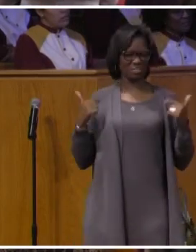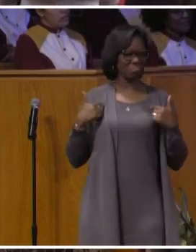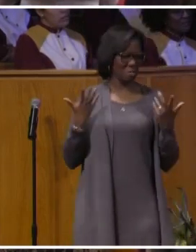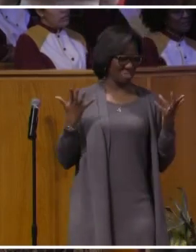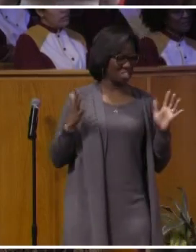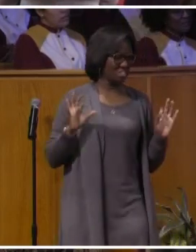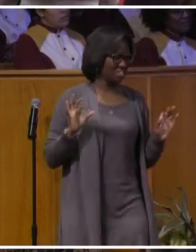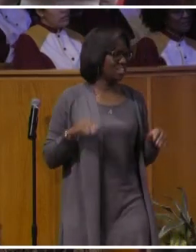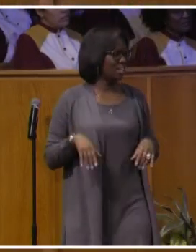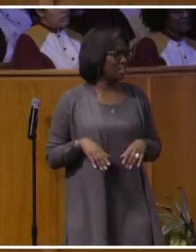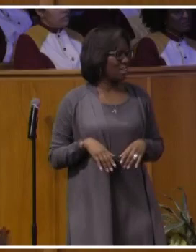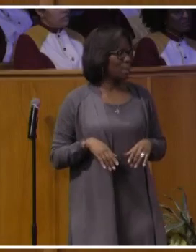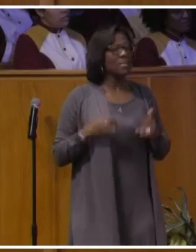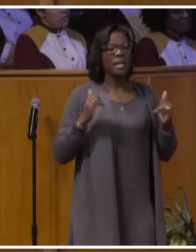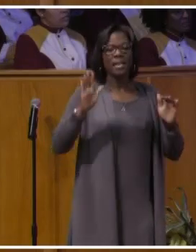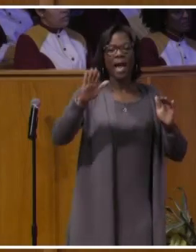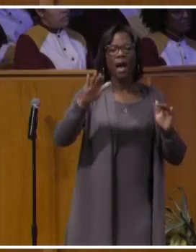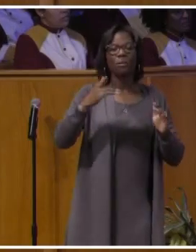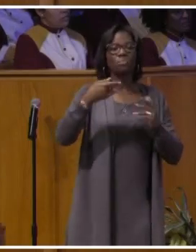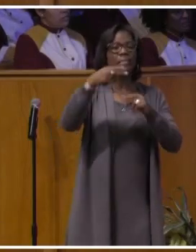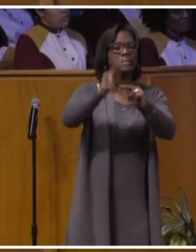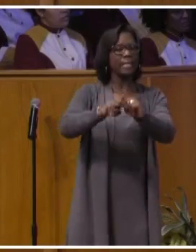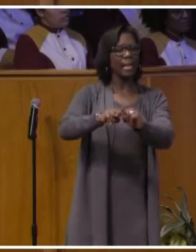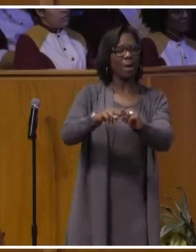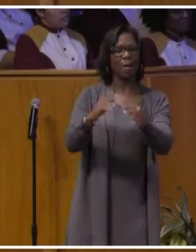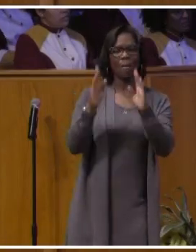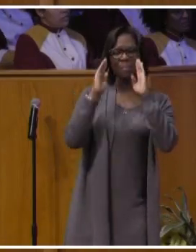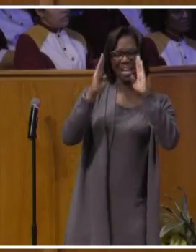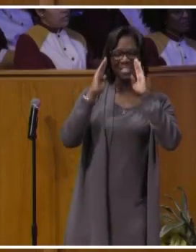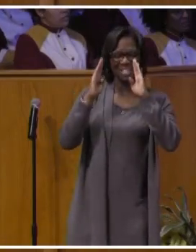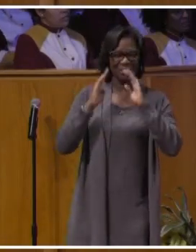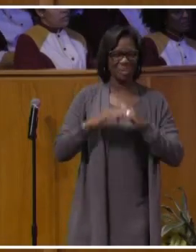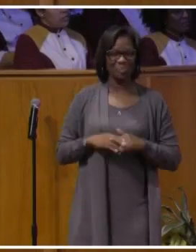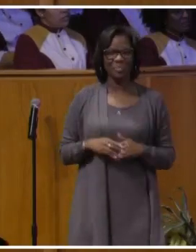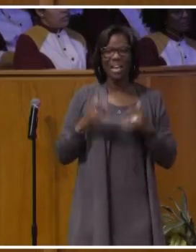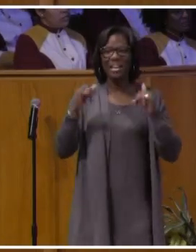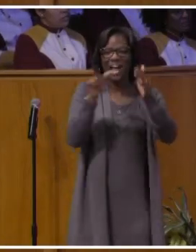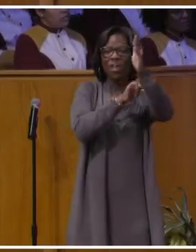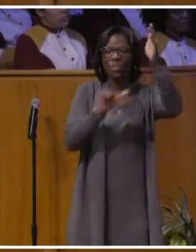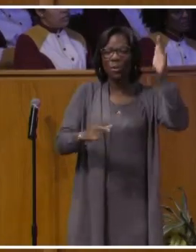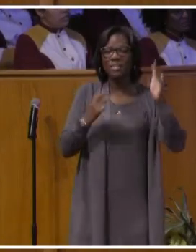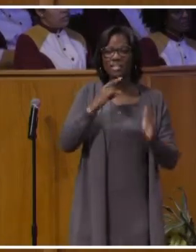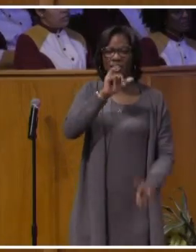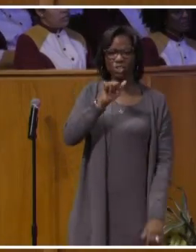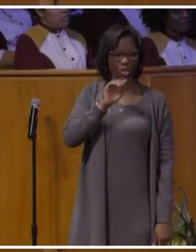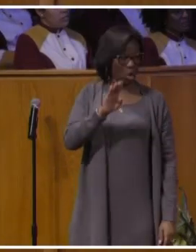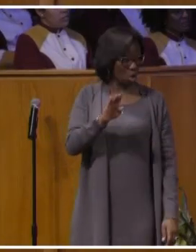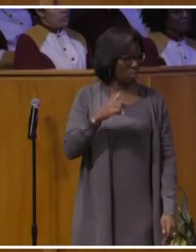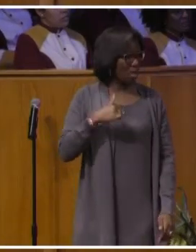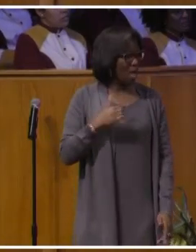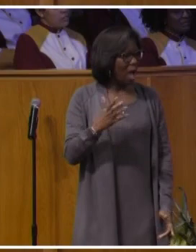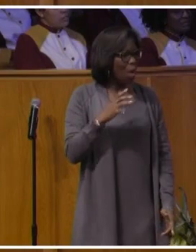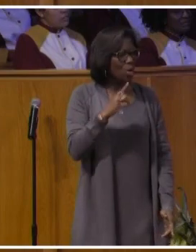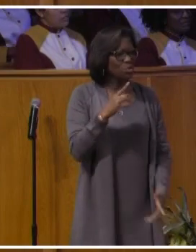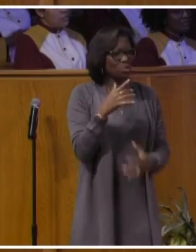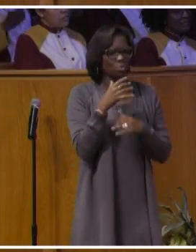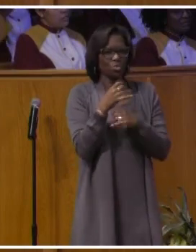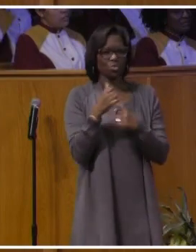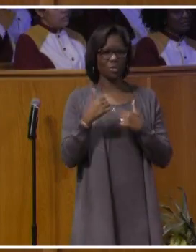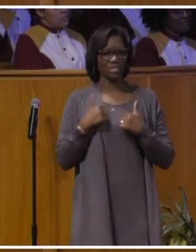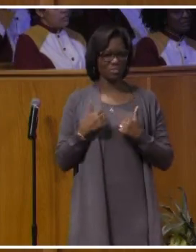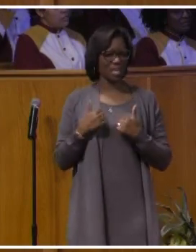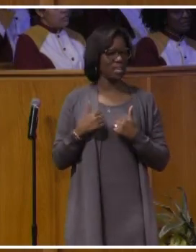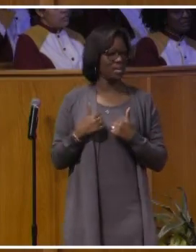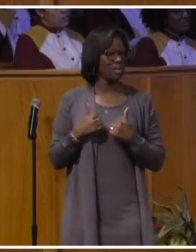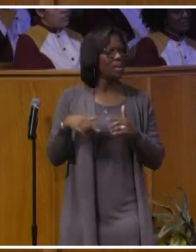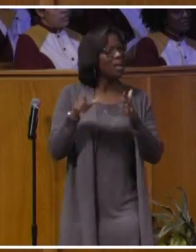I'm done. Here it is. Y'all sit down. Watch this. Here it is. So the Lord says, Job, I want you to trust me.